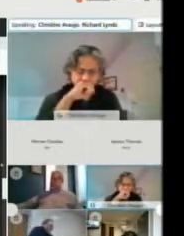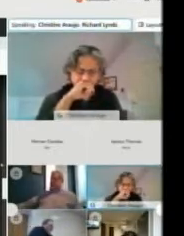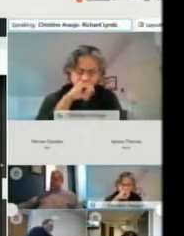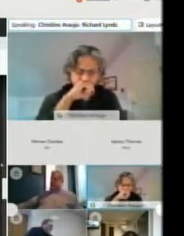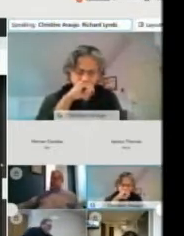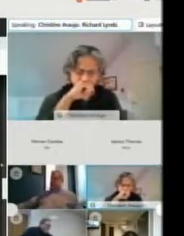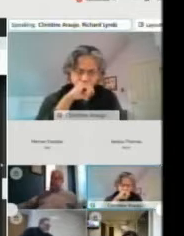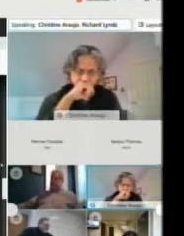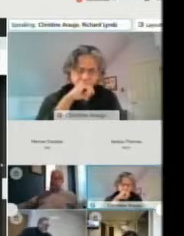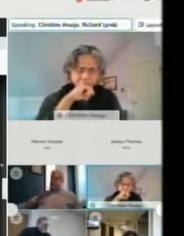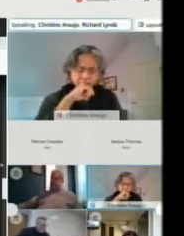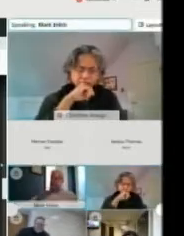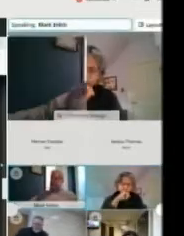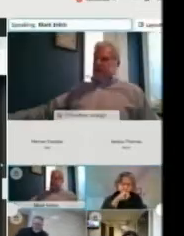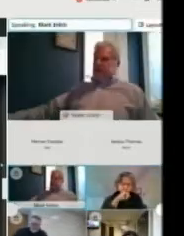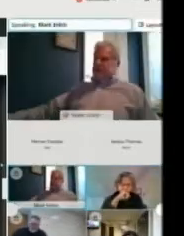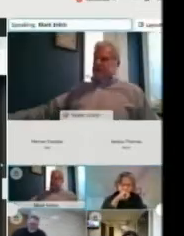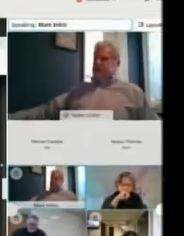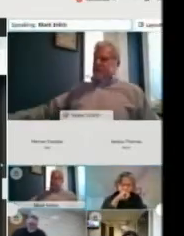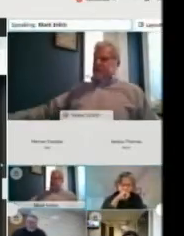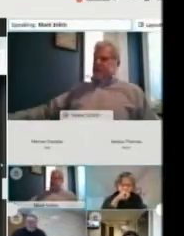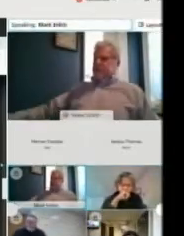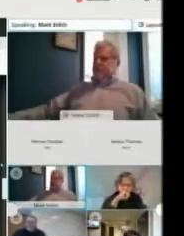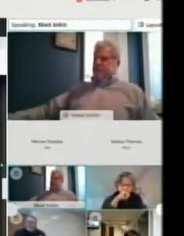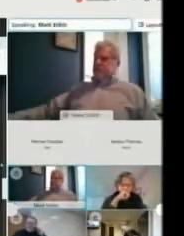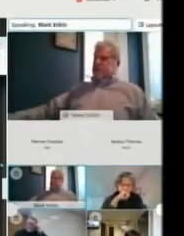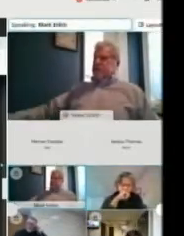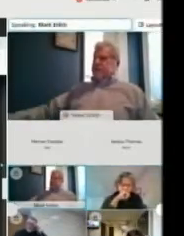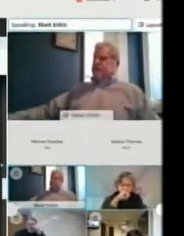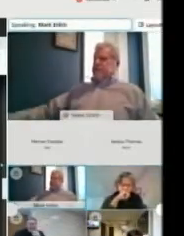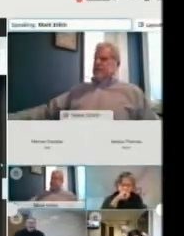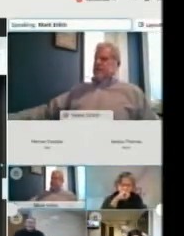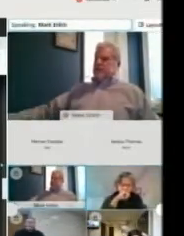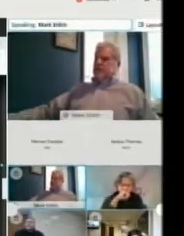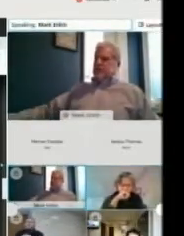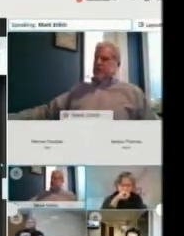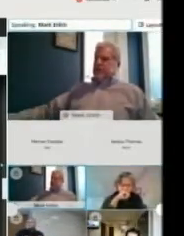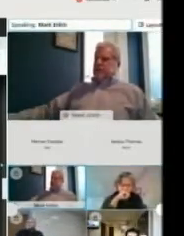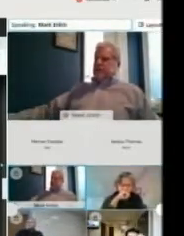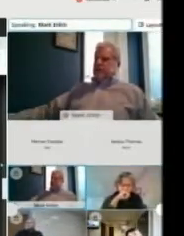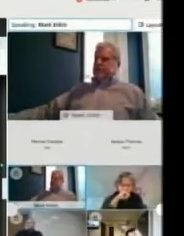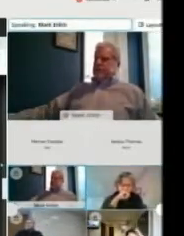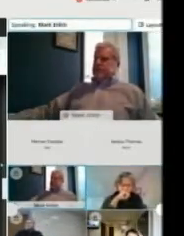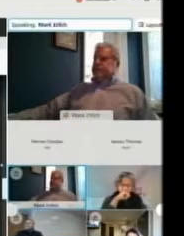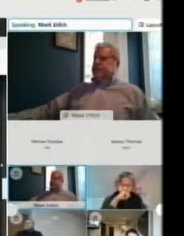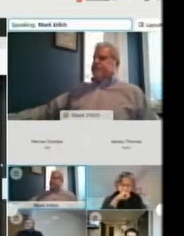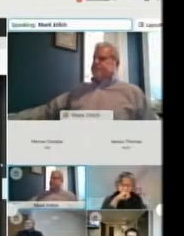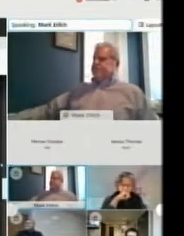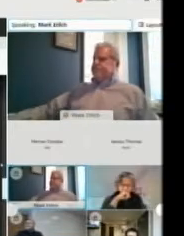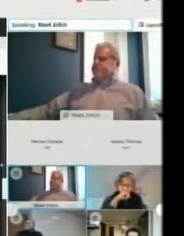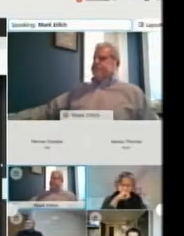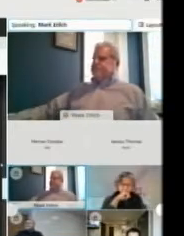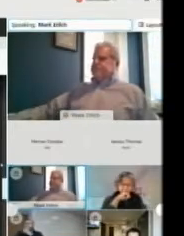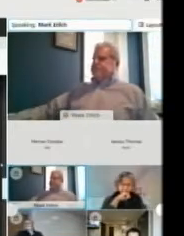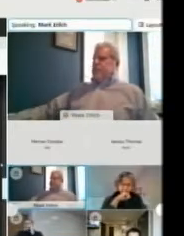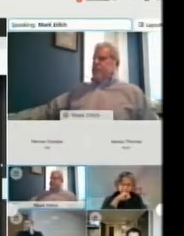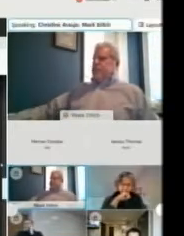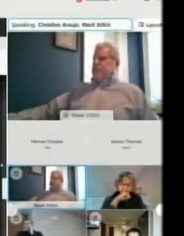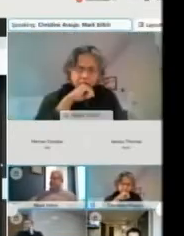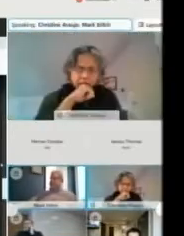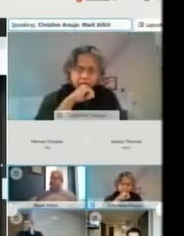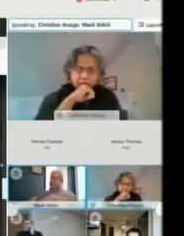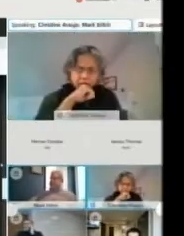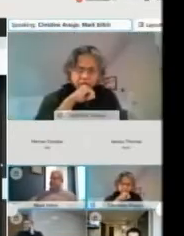The plans are okay. I had the same concerns about the curb cuts and the garage doors, so.